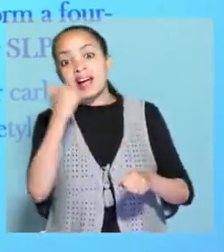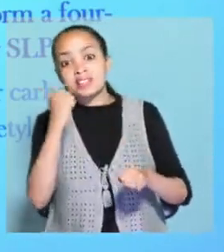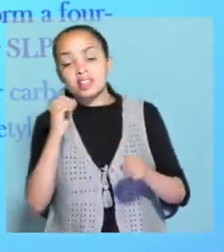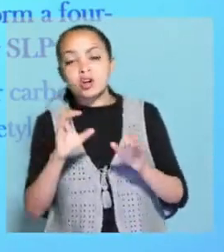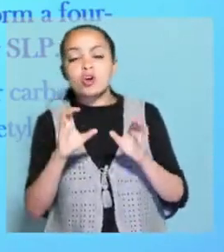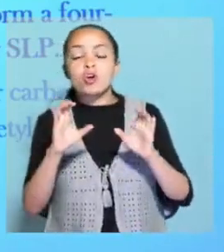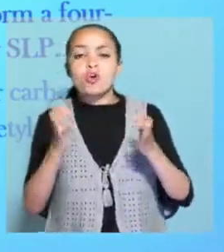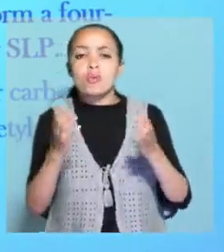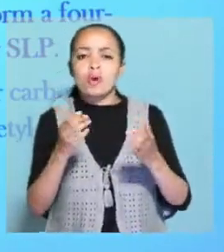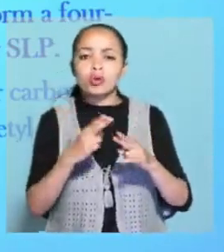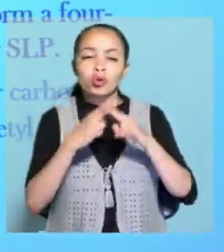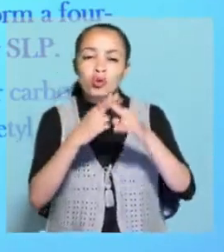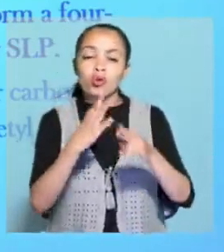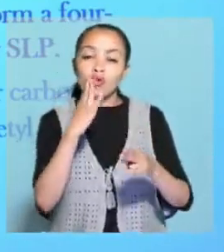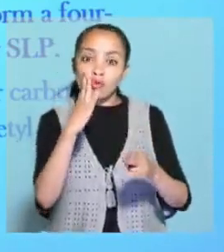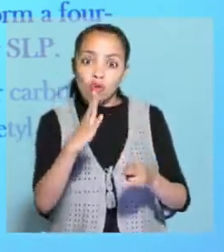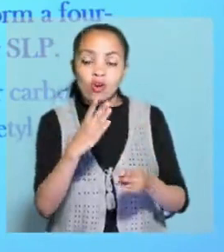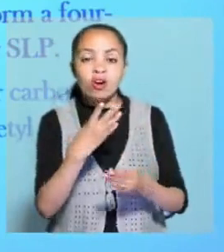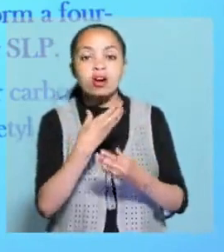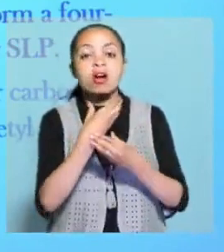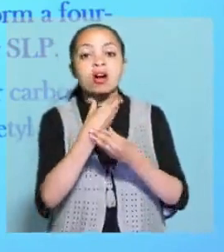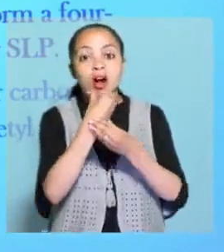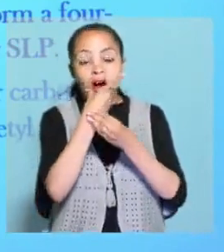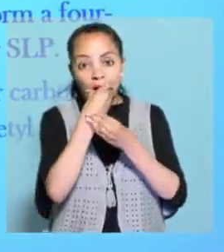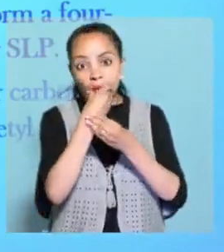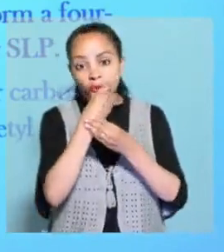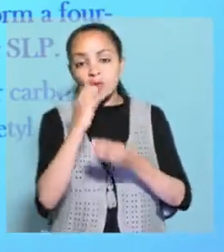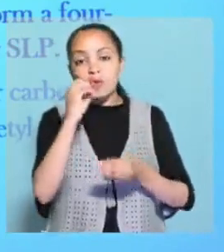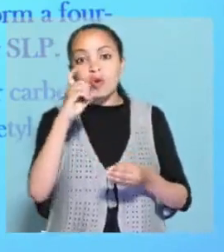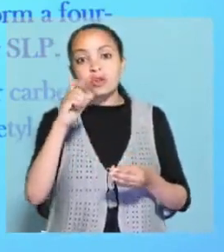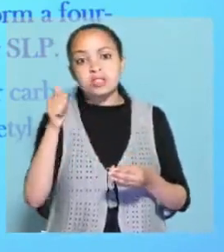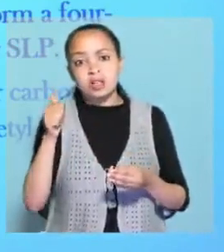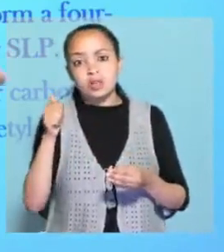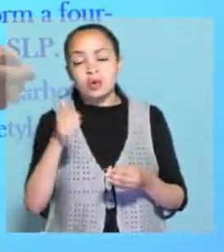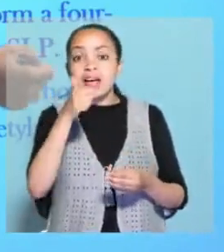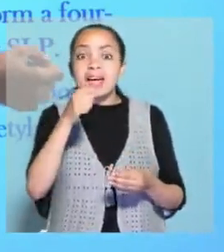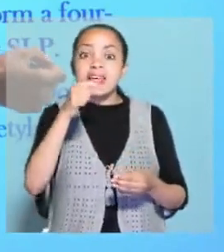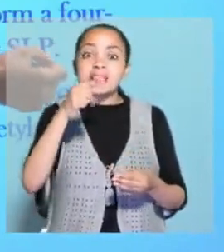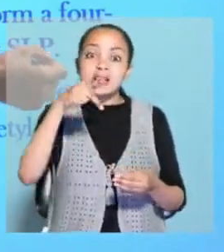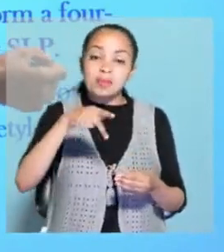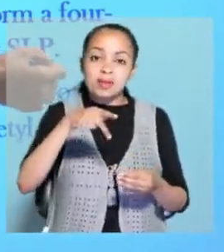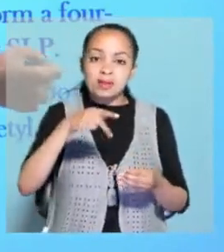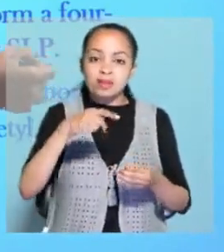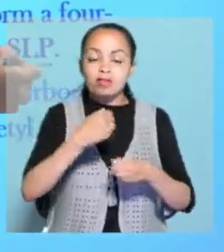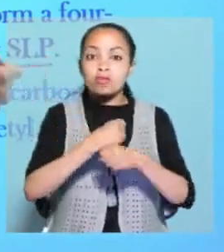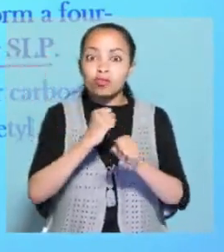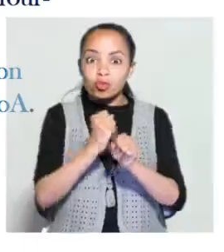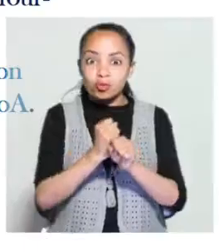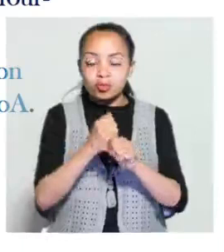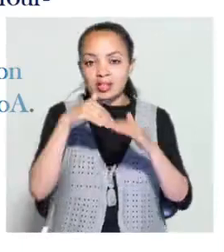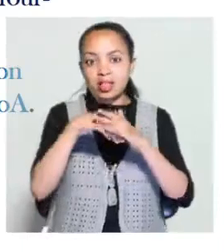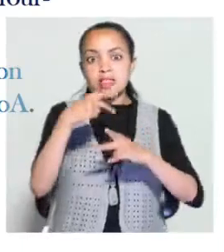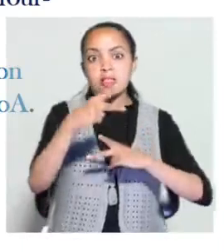which we call 4 carbon compounds oxaloacetate. And ATP is formed in the process by substrate